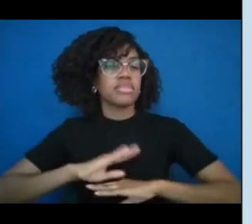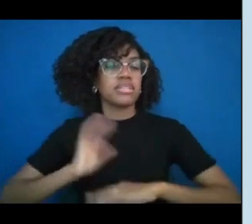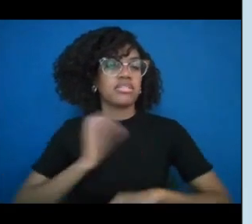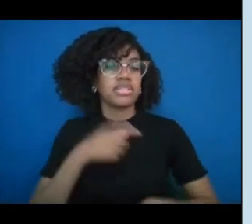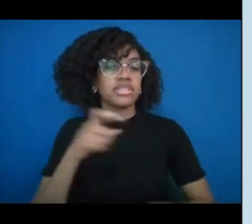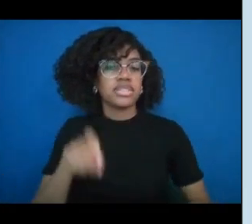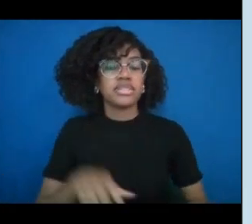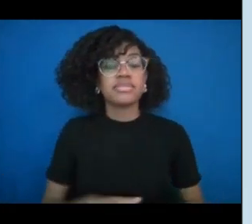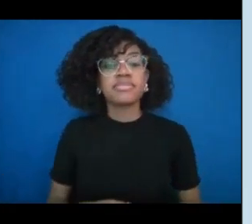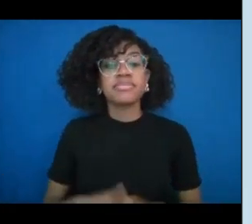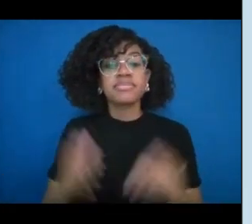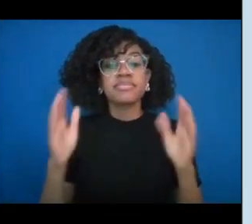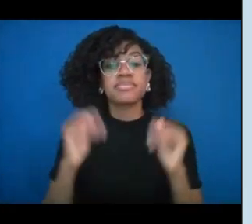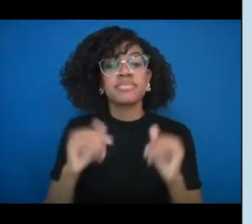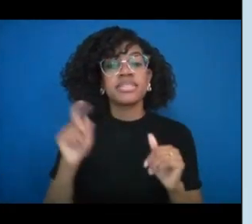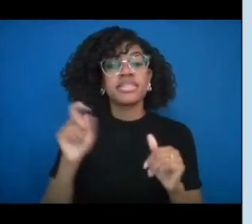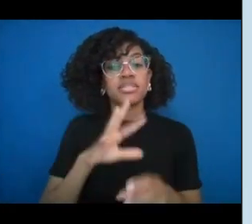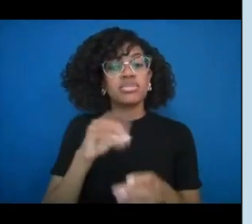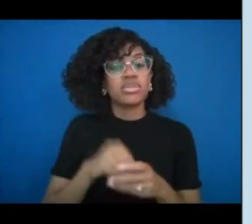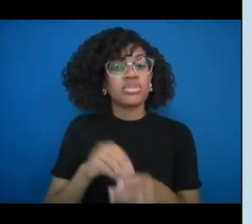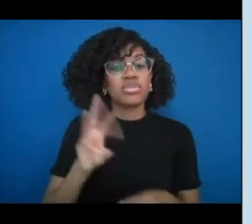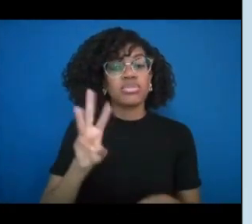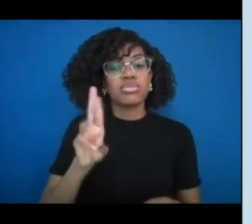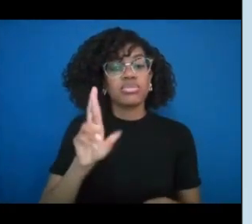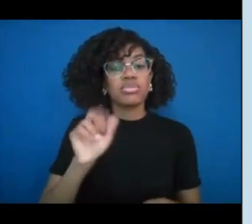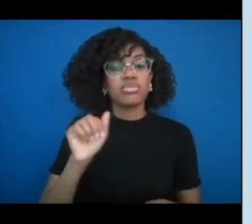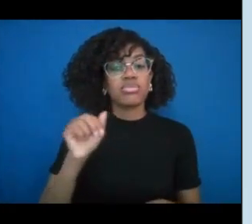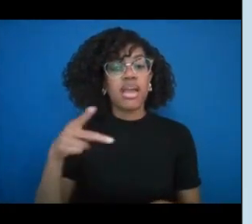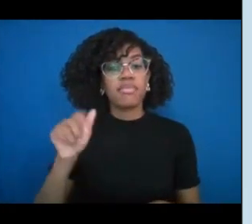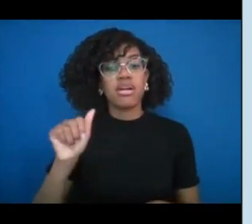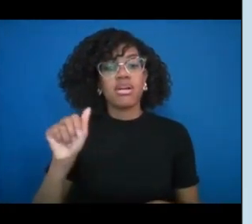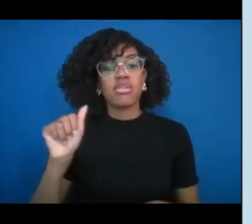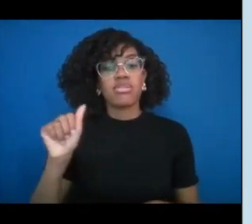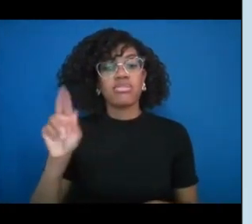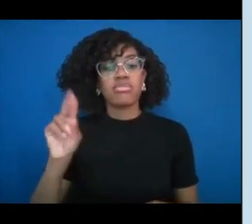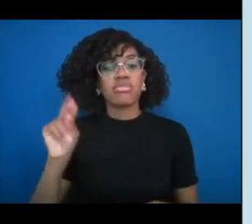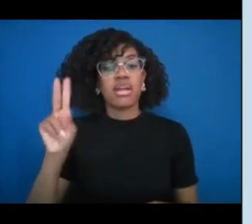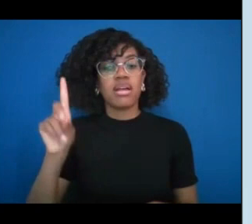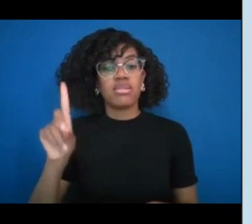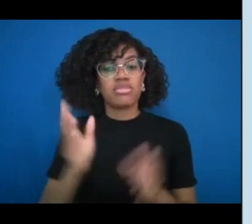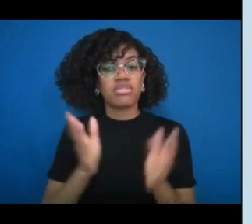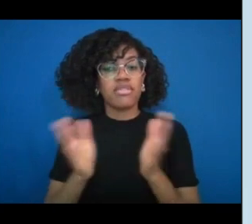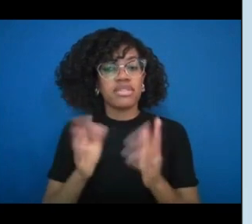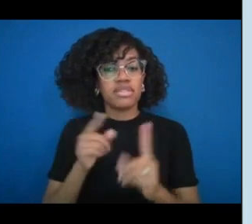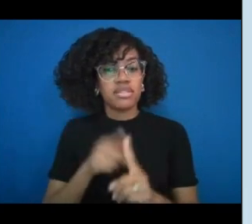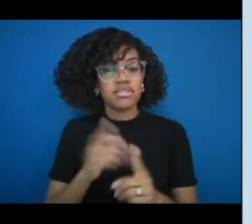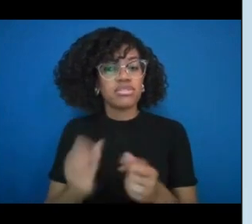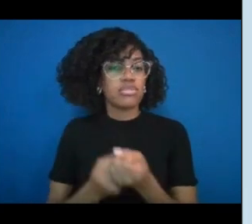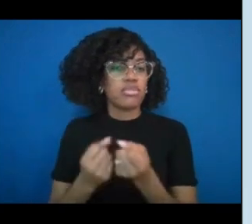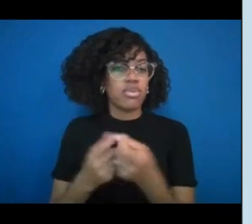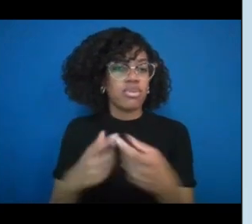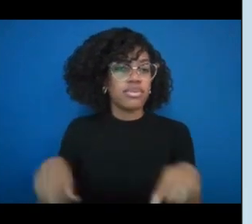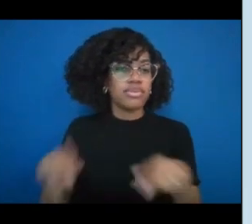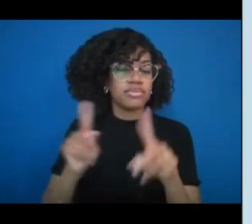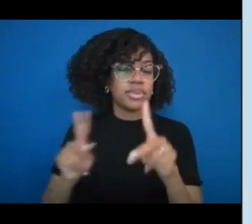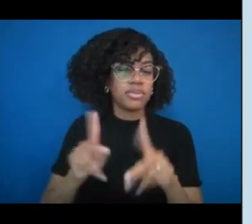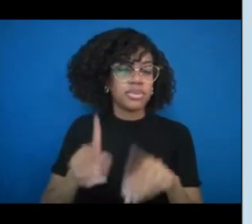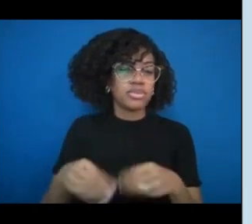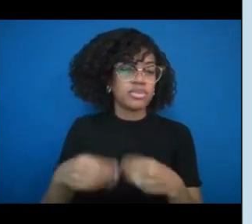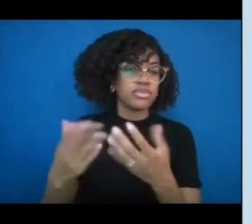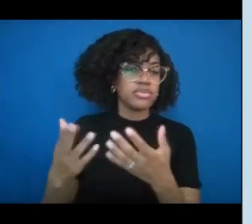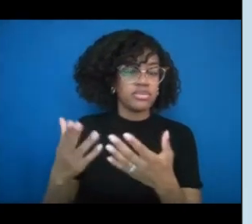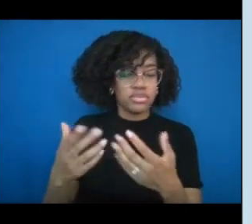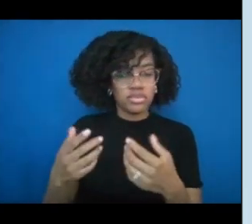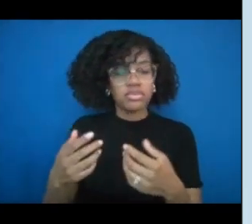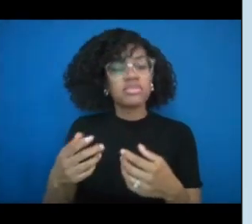You need to include wraparound services to support training participants in completing the training. You need to